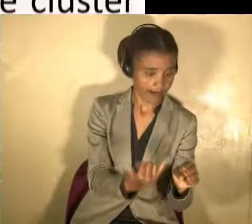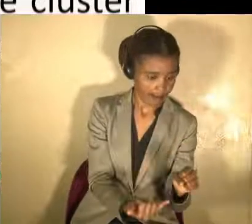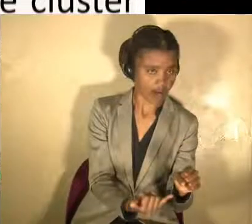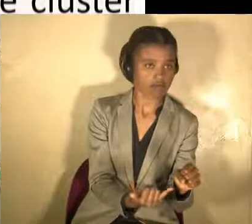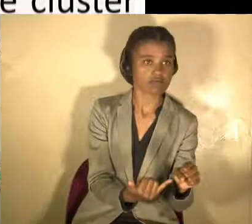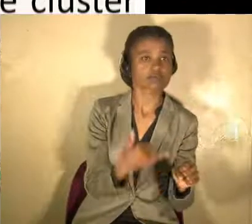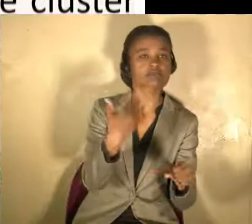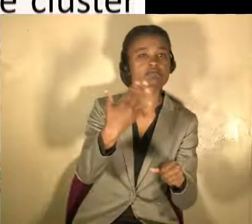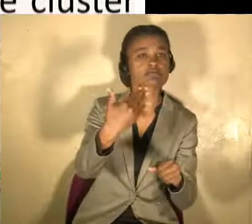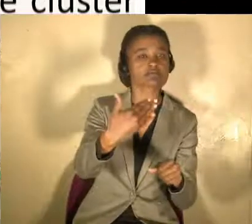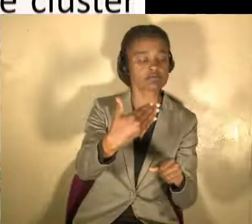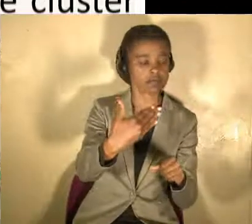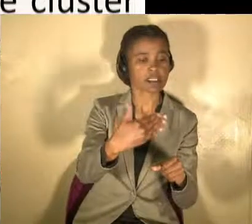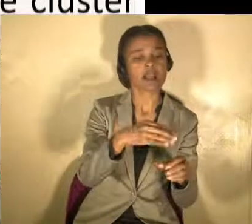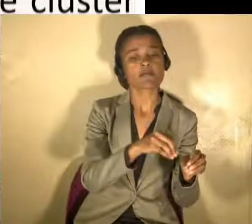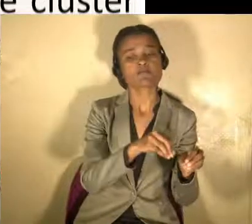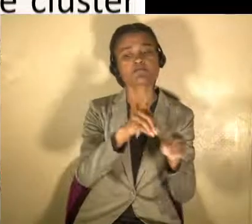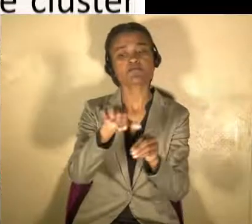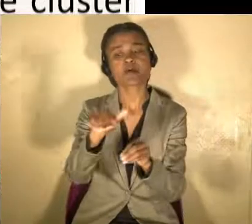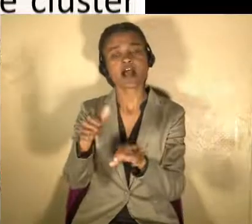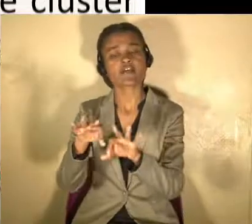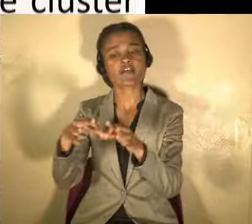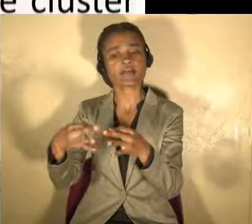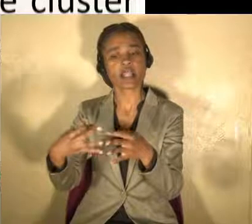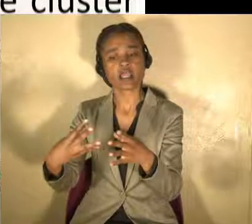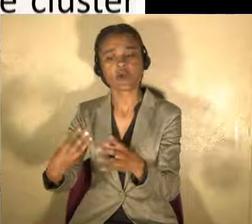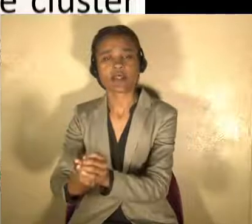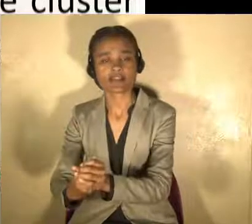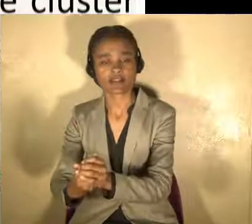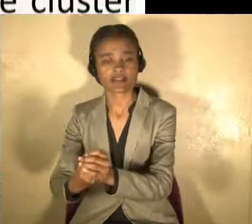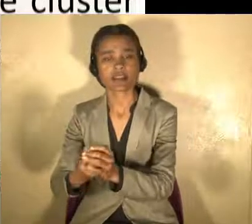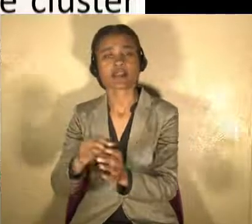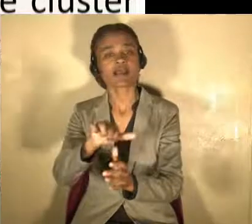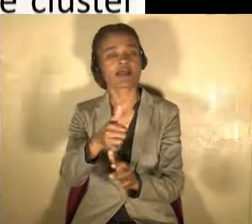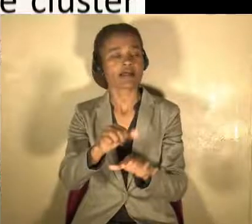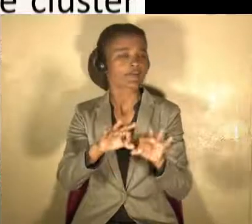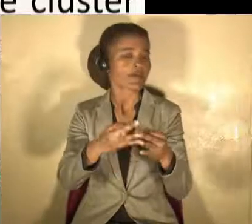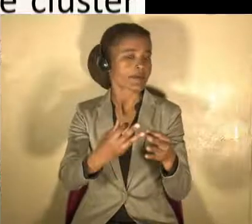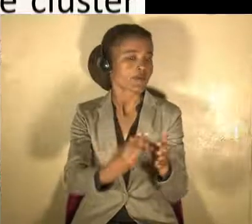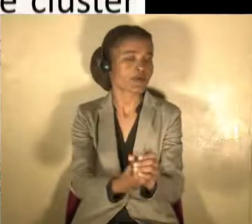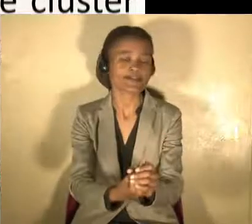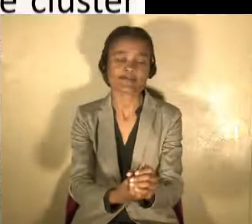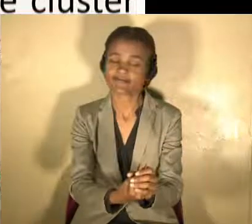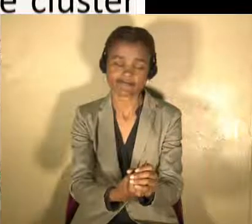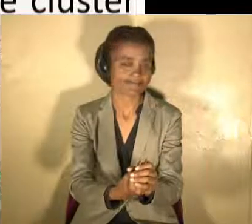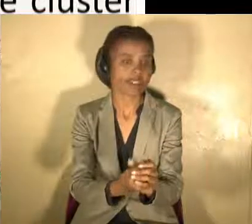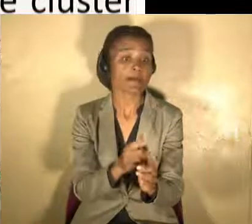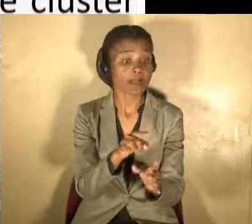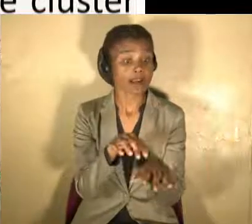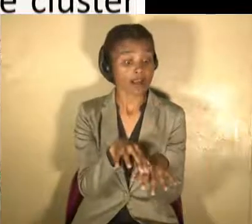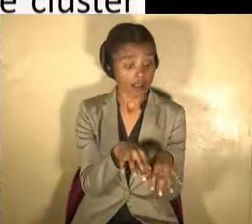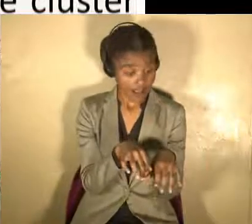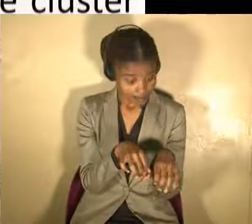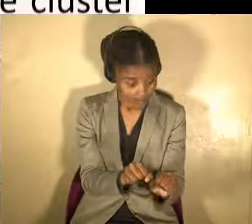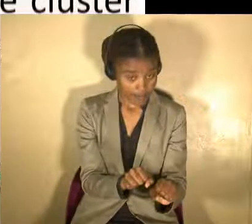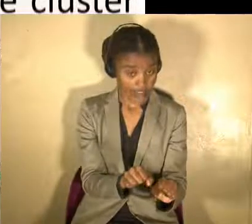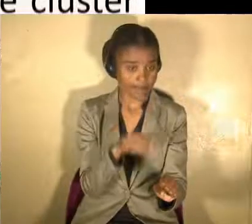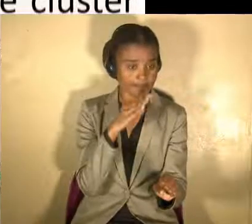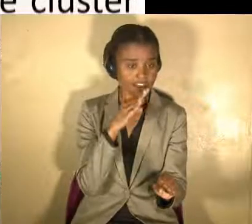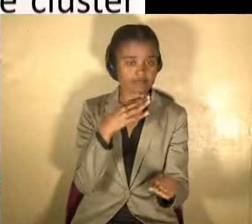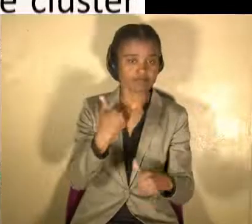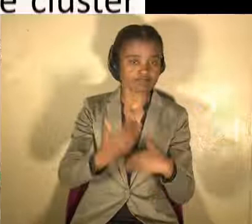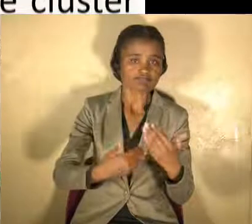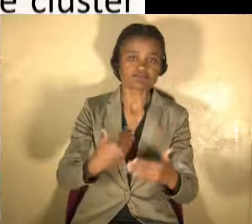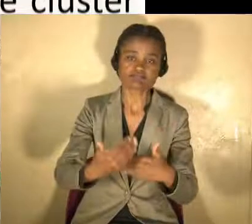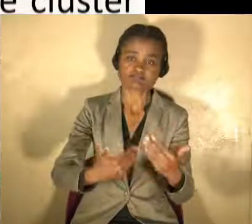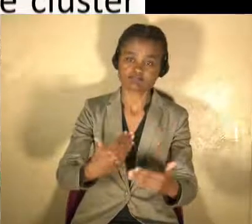youth care centers. So this is one of the clauses that I made reference to earlier on, that it may not really